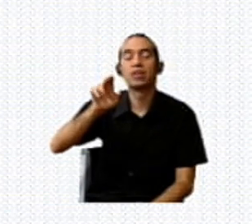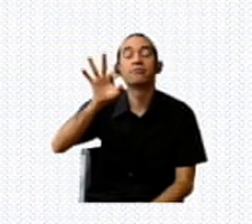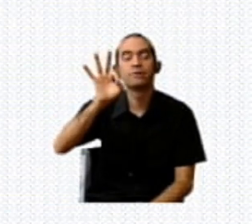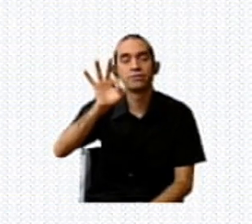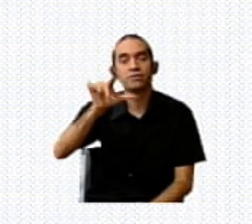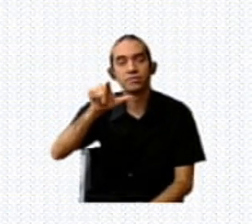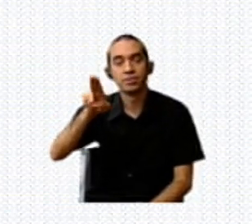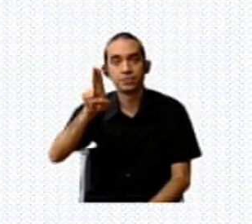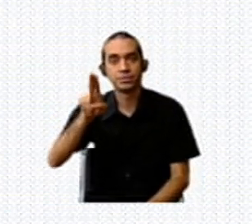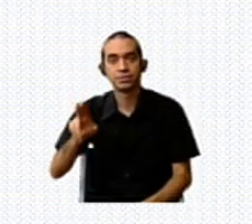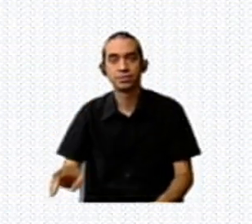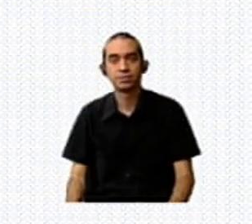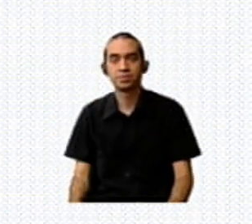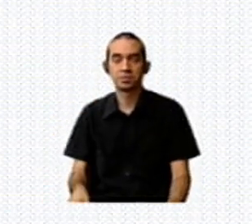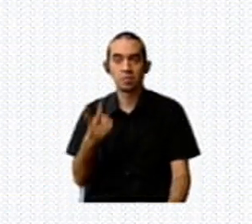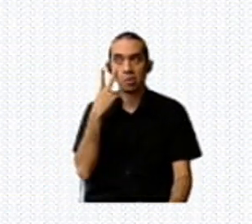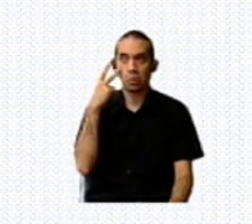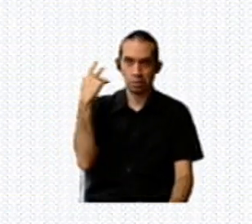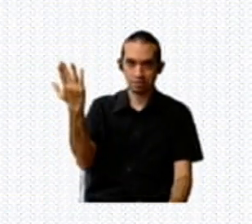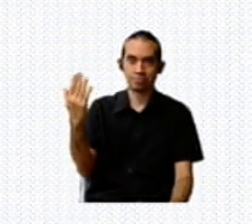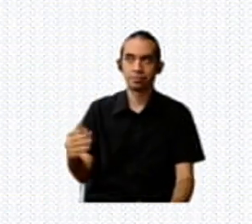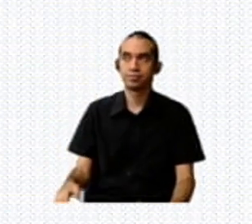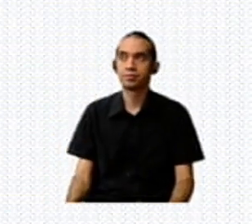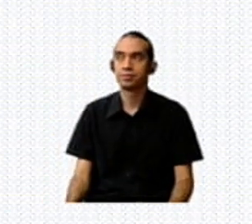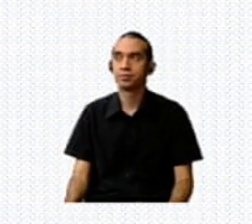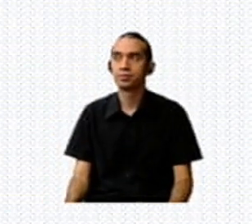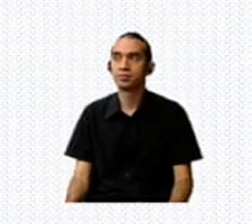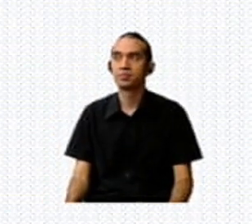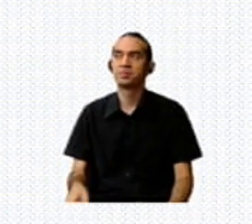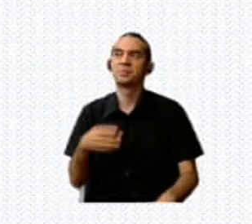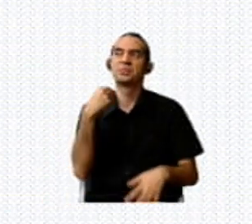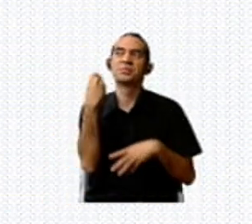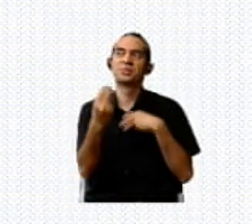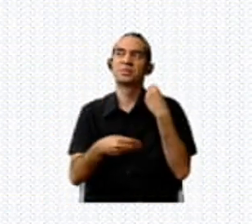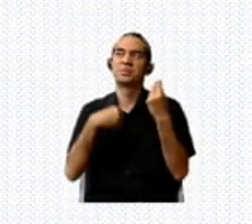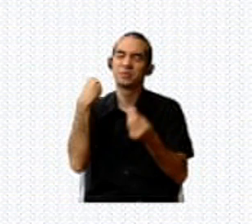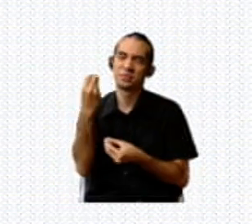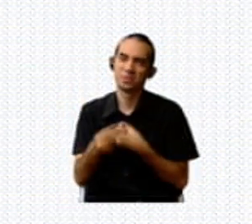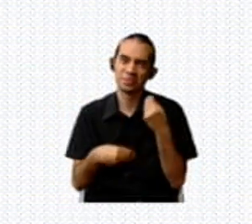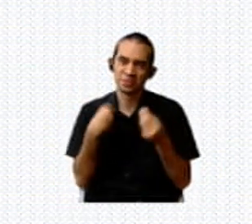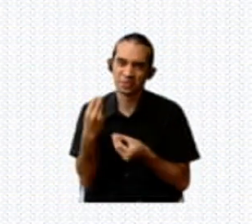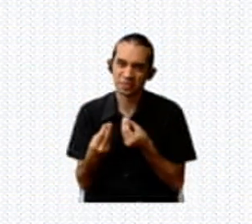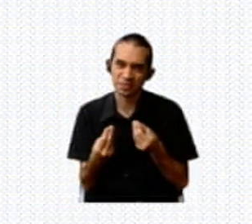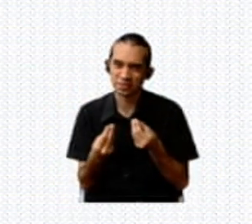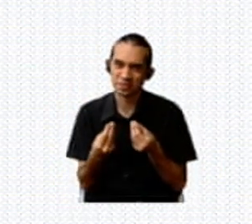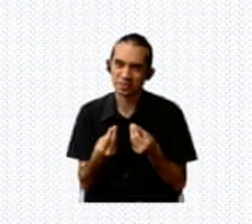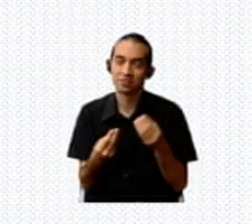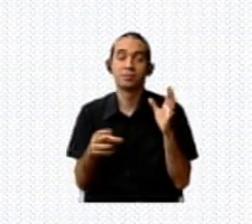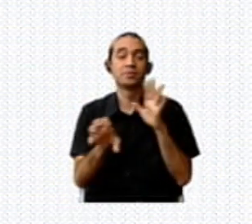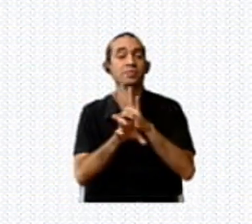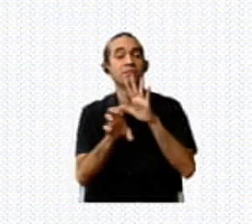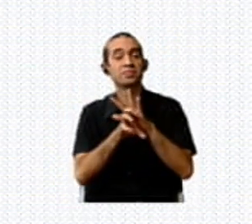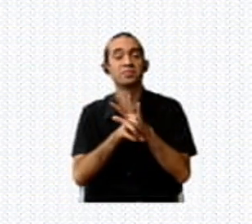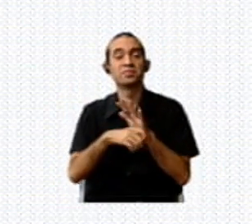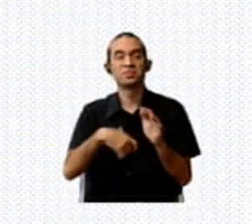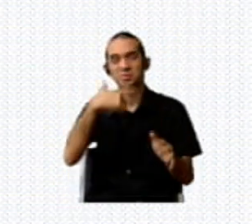Okay, let's see, Charlie. What can we do? What should we do if we have the flu?